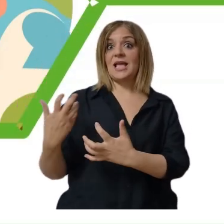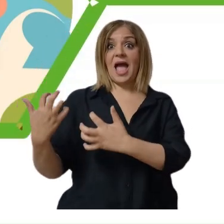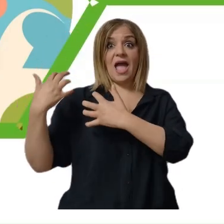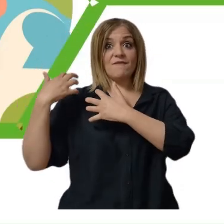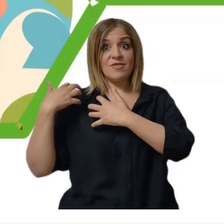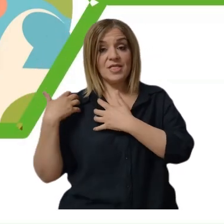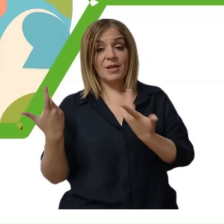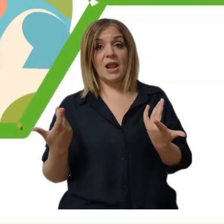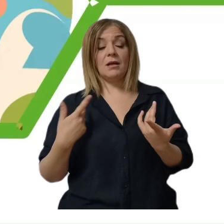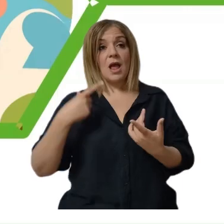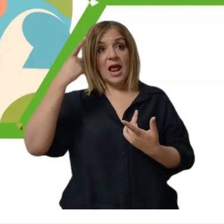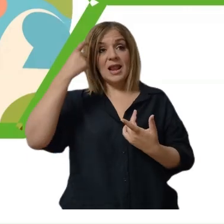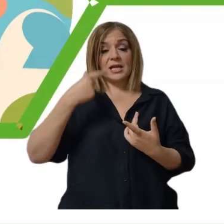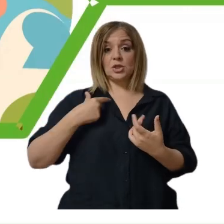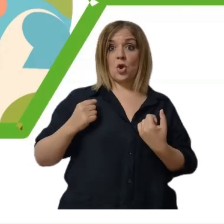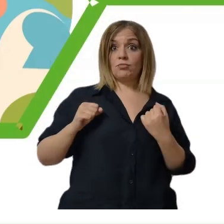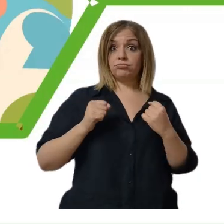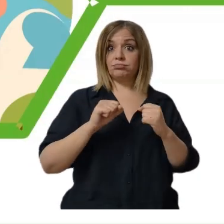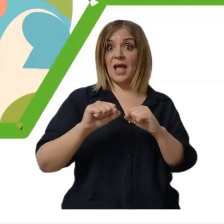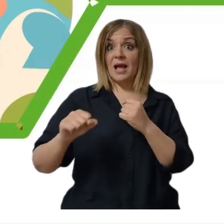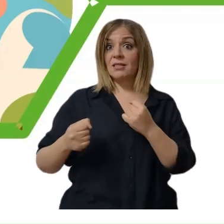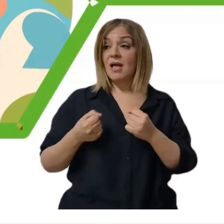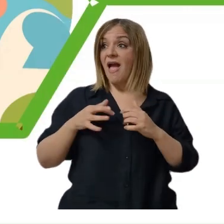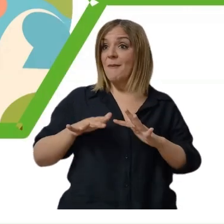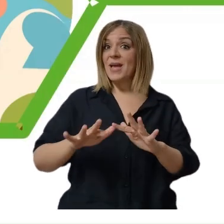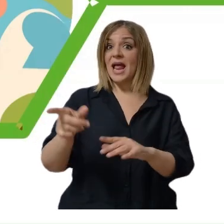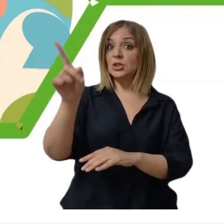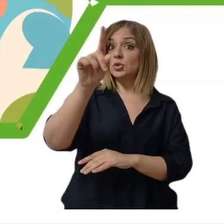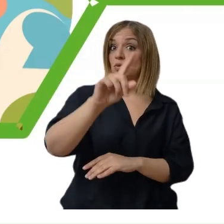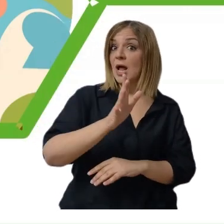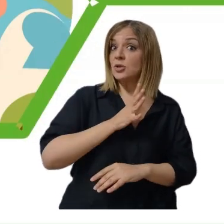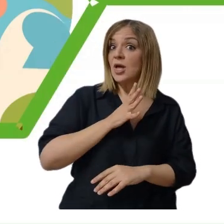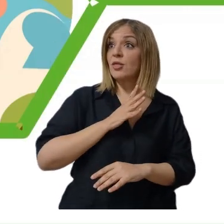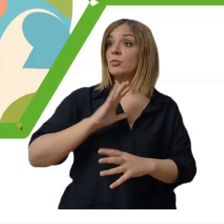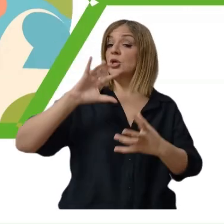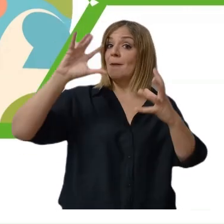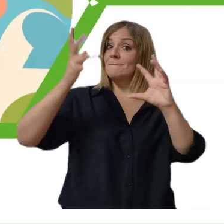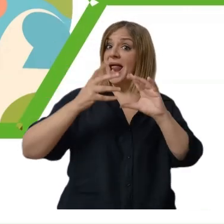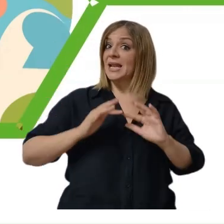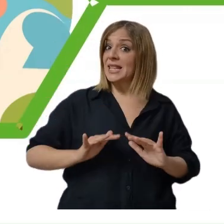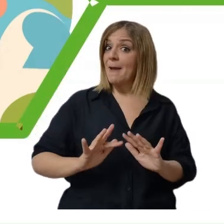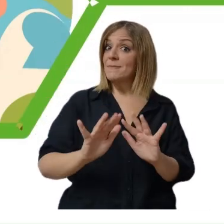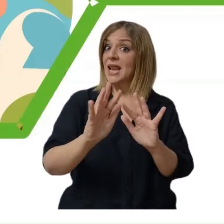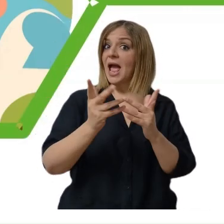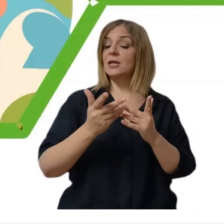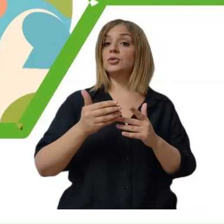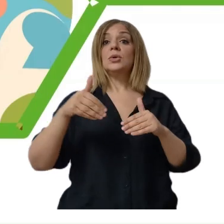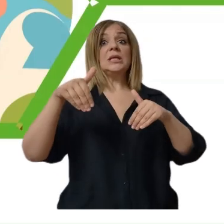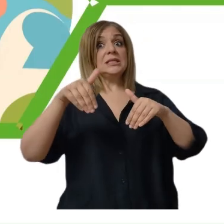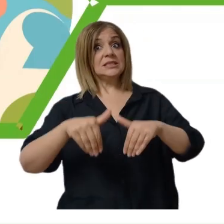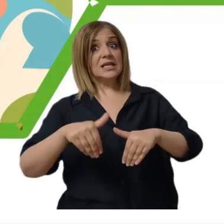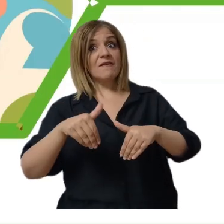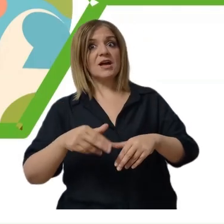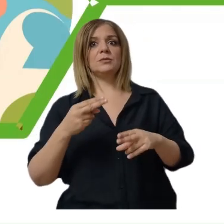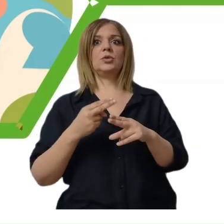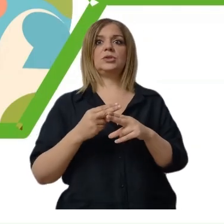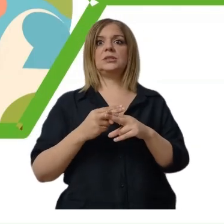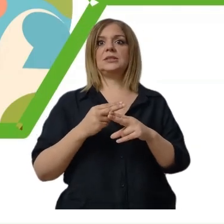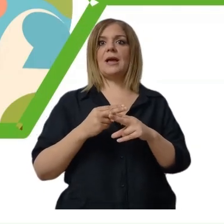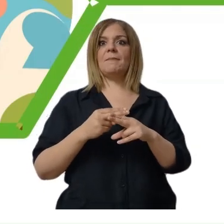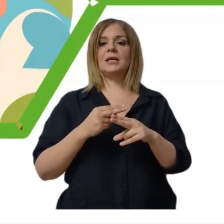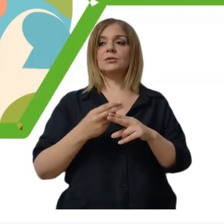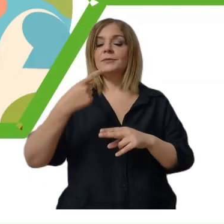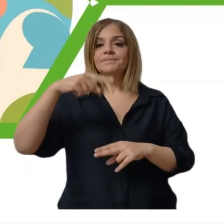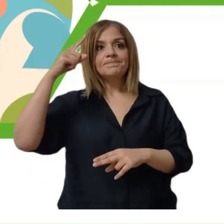firstly, knowing that your actions affect others and the planet as well. Respect,